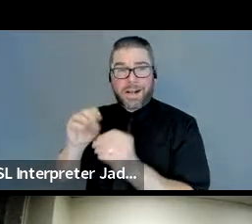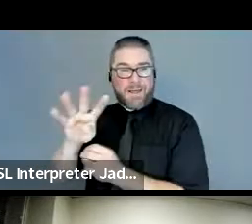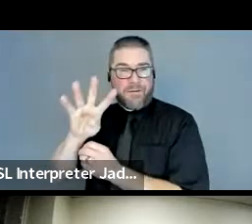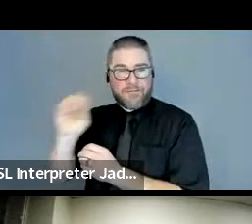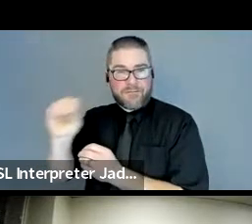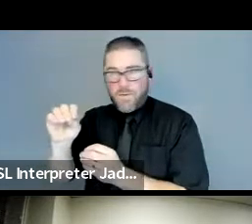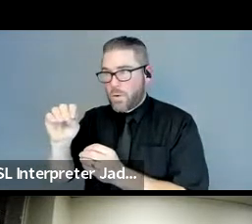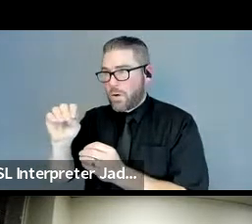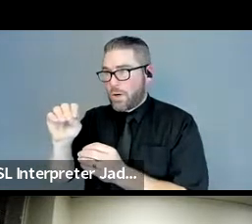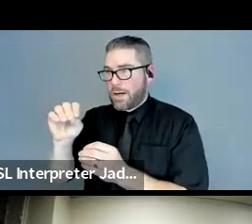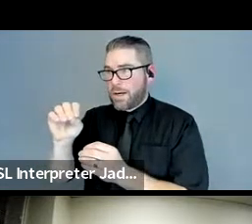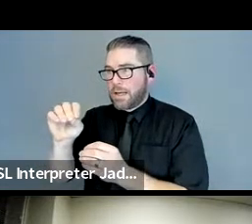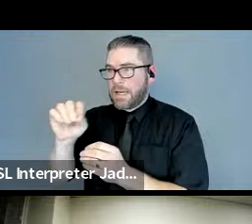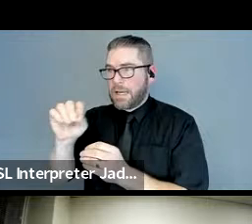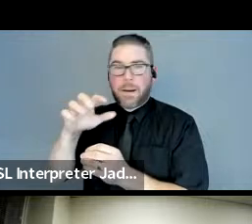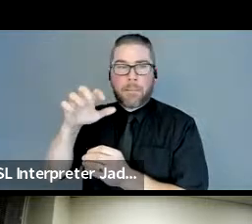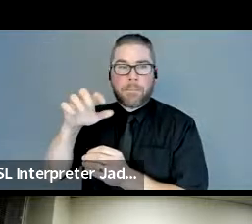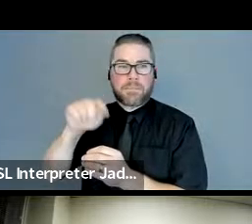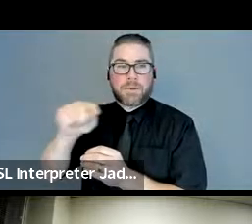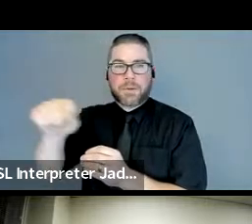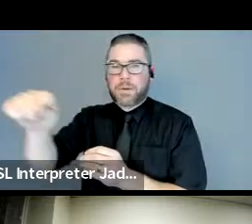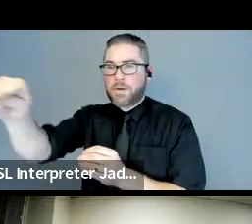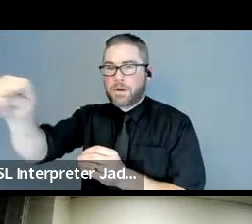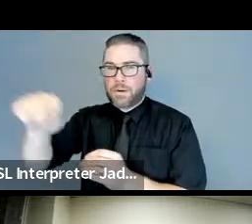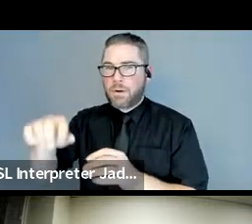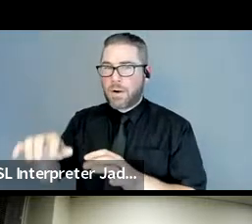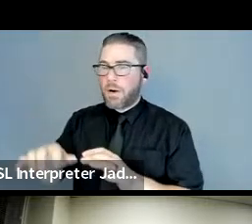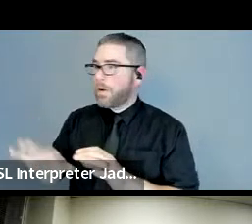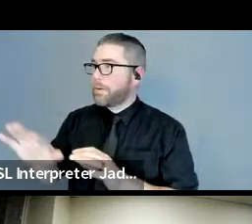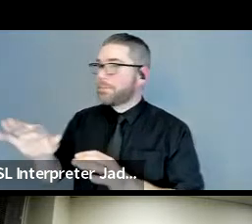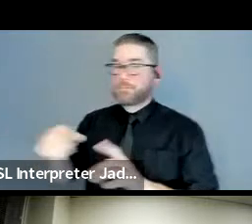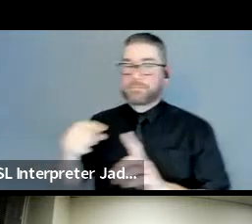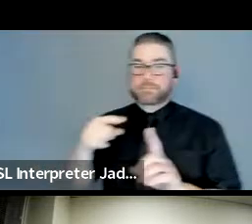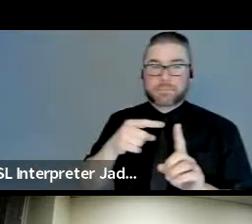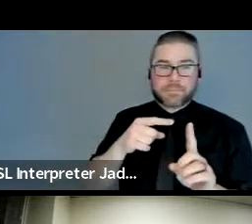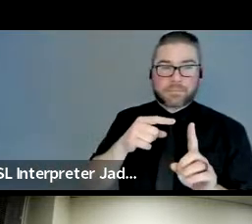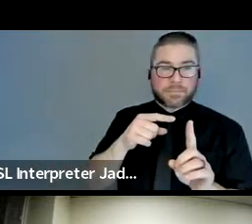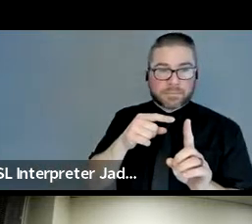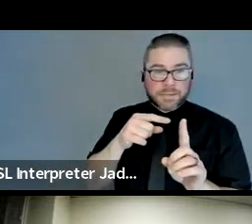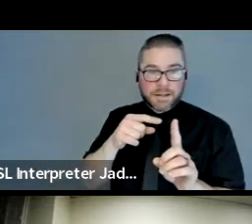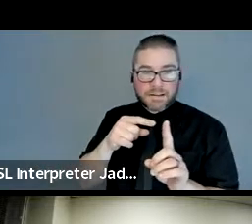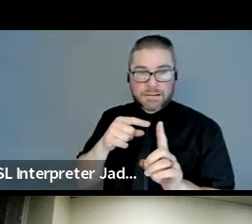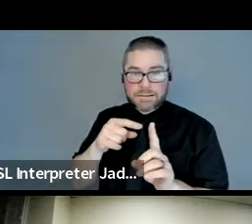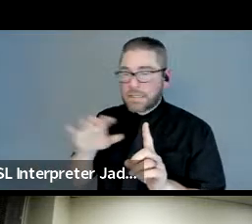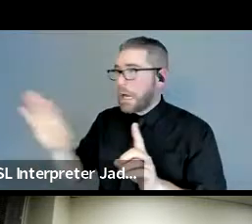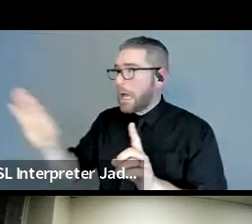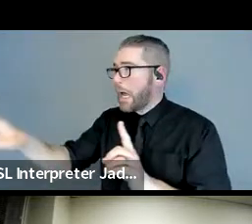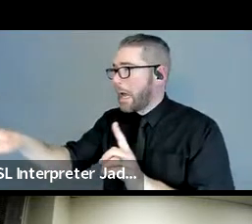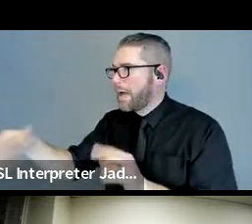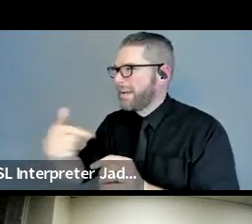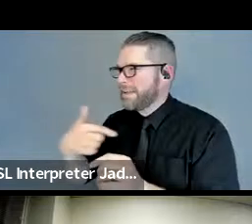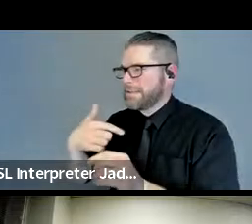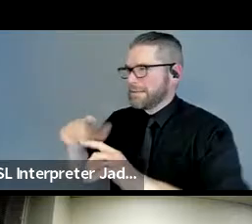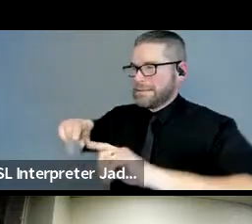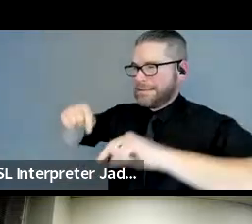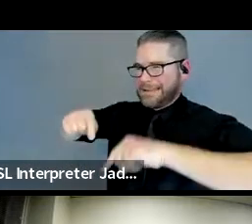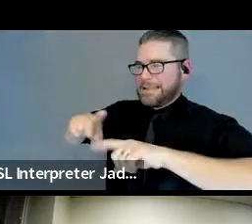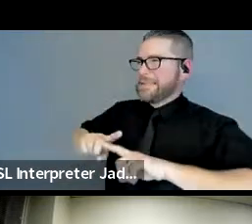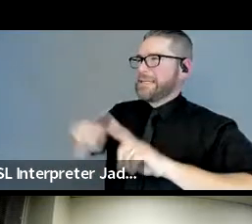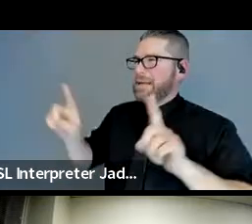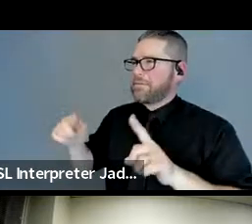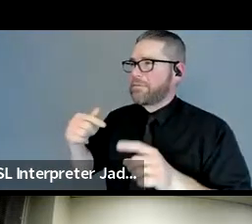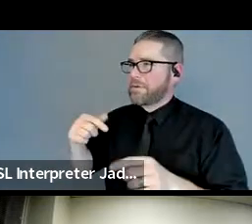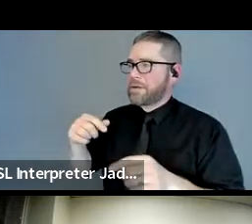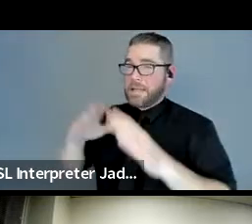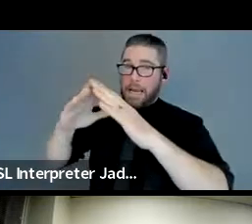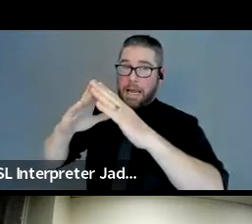that up. This is separate from residential lawn and garden. Residential lawn and garden, like those are lawnmowers that, folks would use at their homes. That